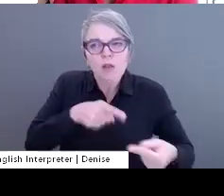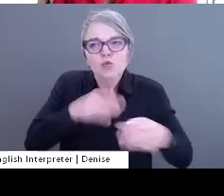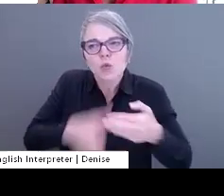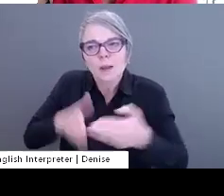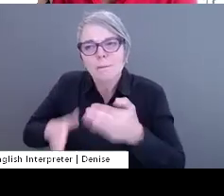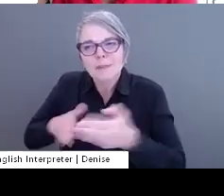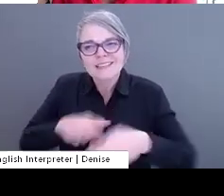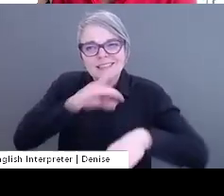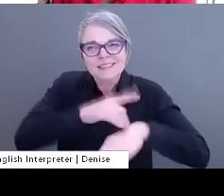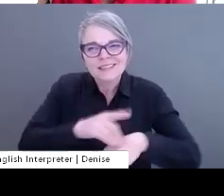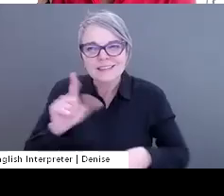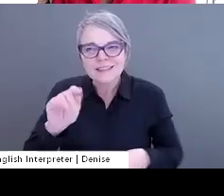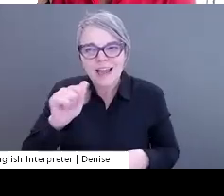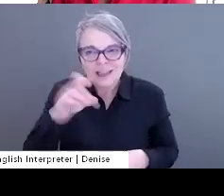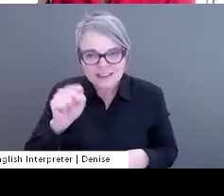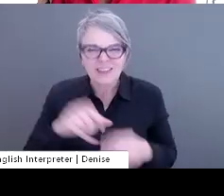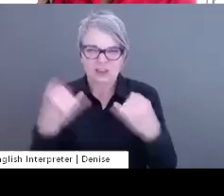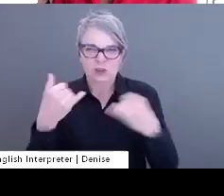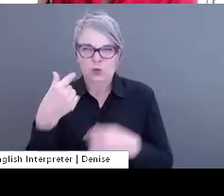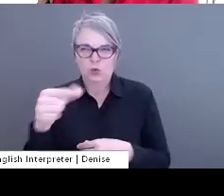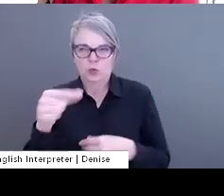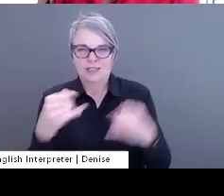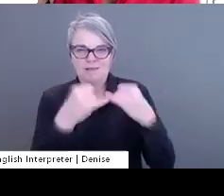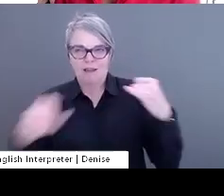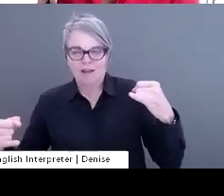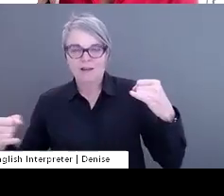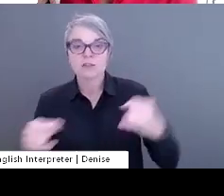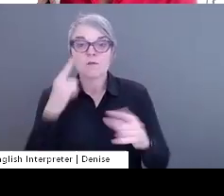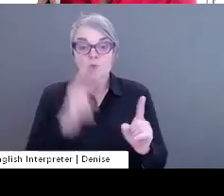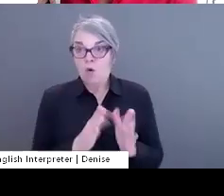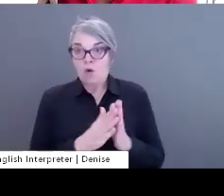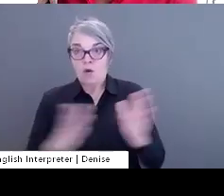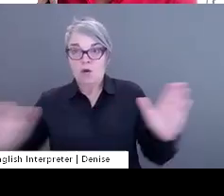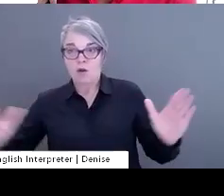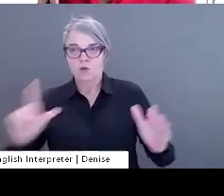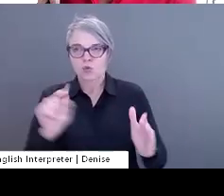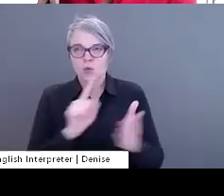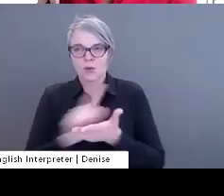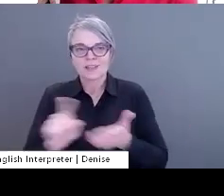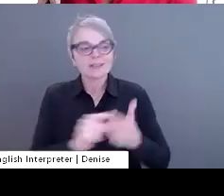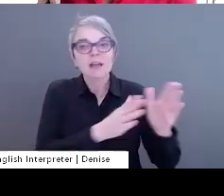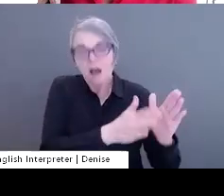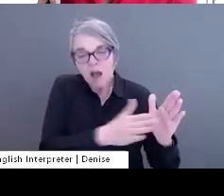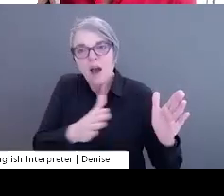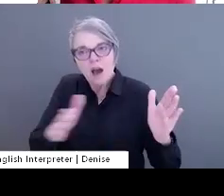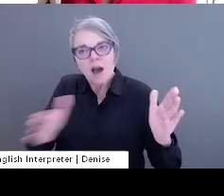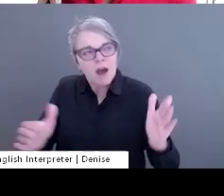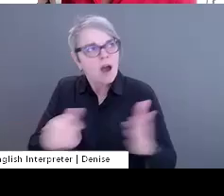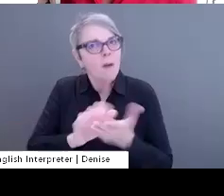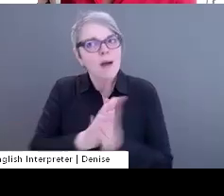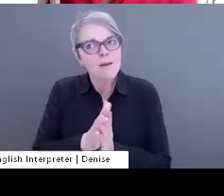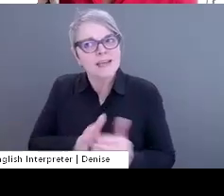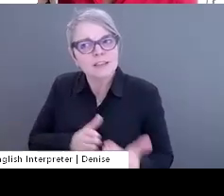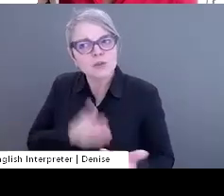across the weeks, essentially, survivors shared that it was easier to complete everyday tasks, easier to do tasks